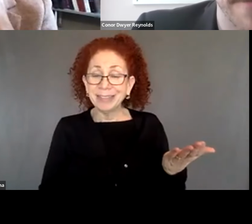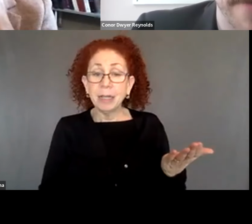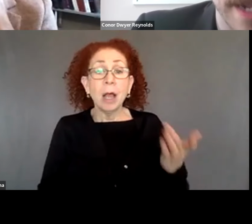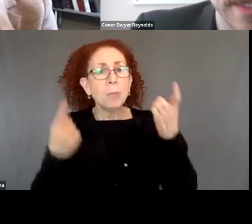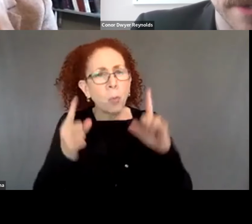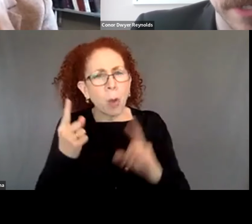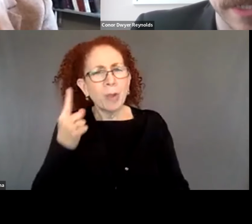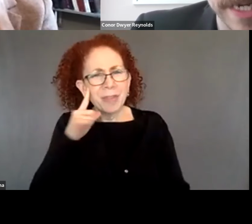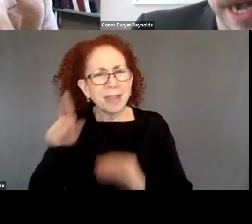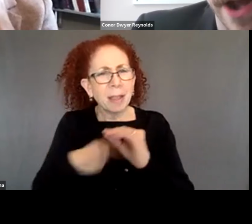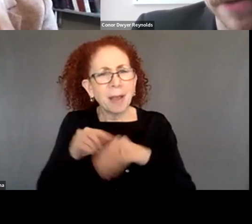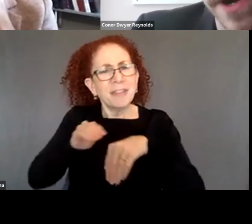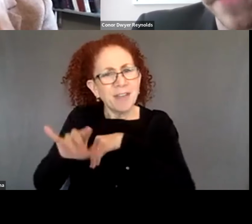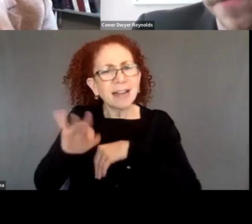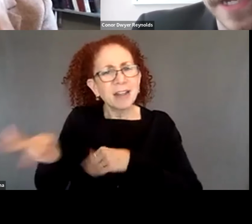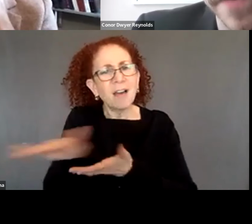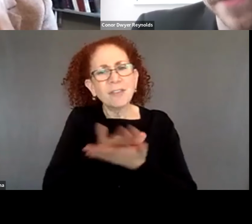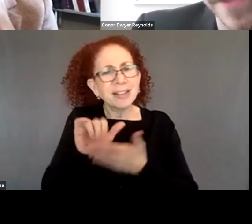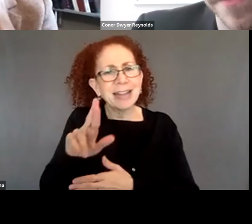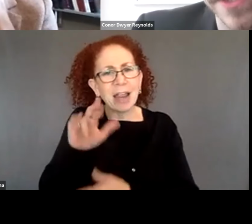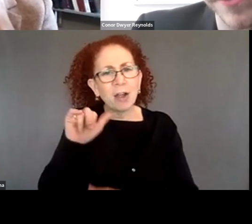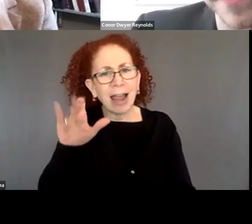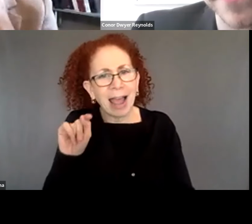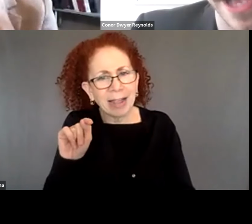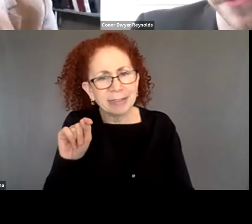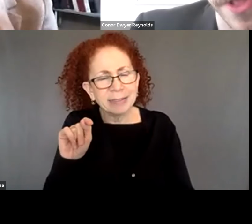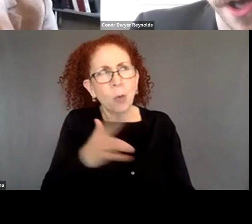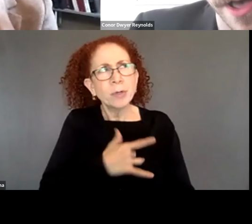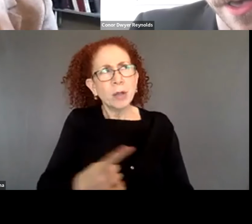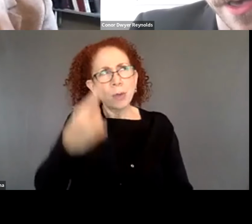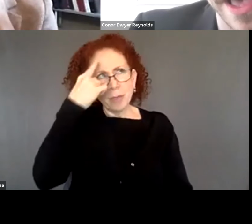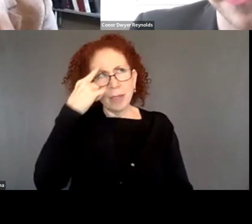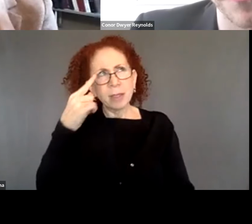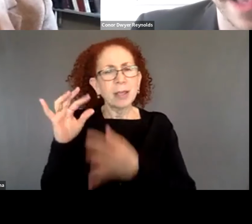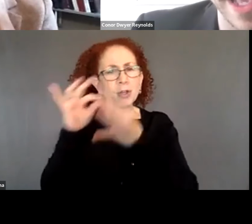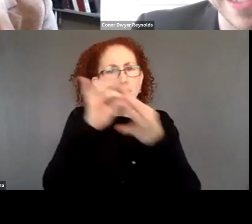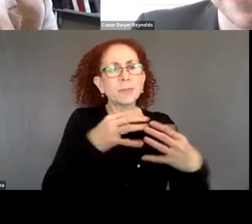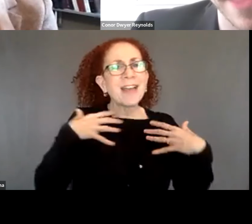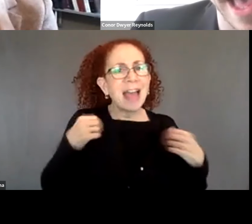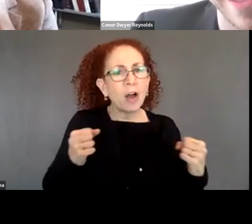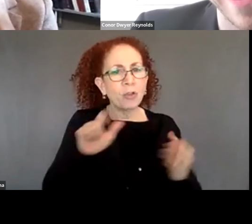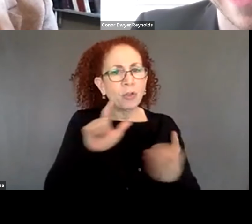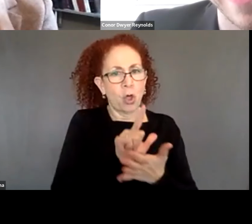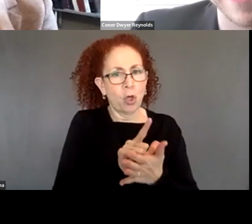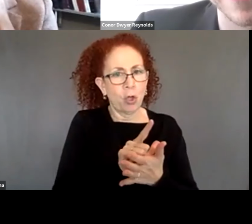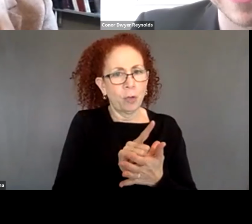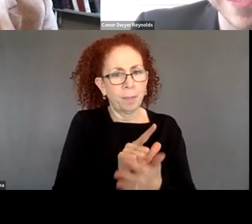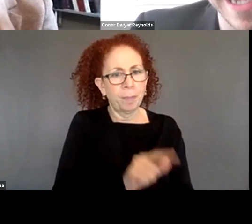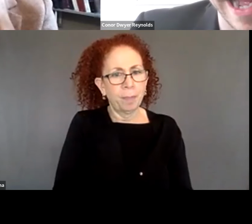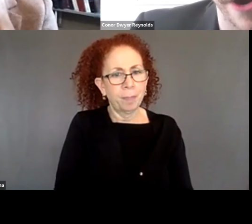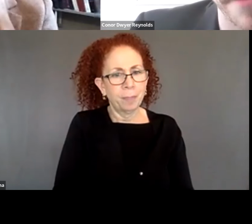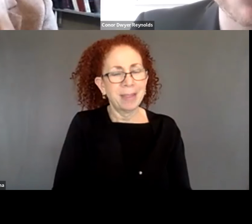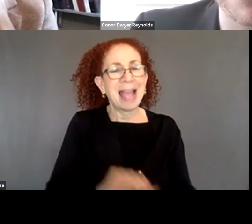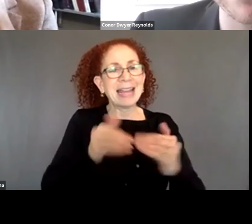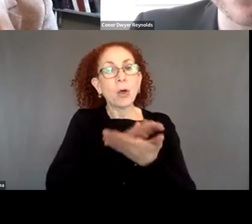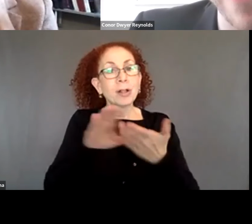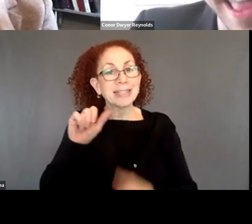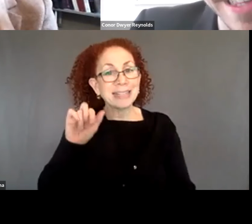the effects of the Clean Air Act, we often think about them in the terms of health law and the way that clean